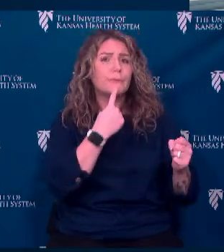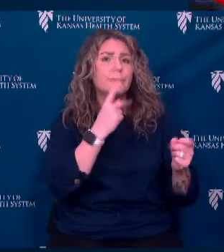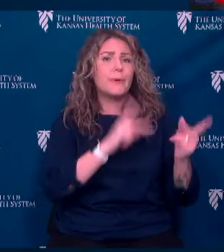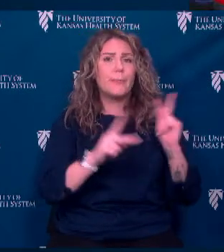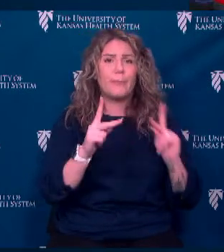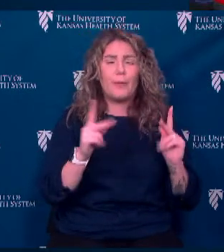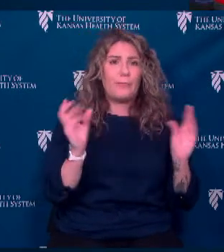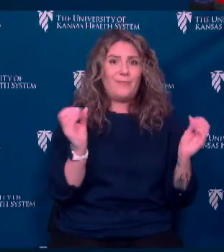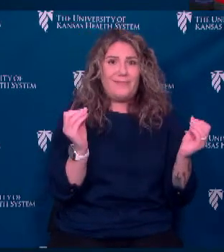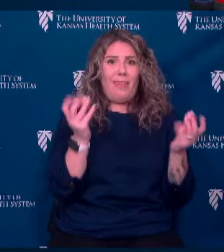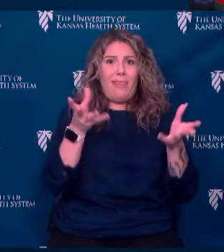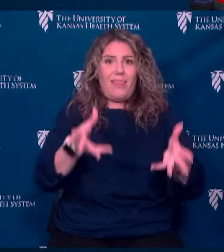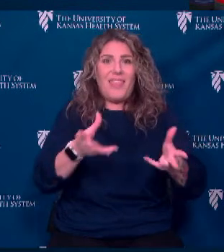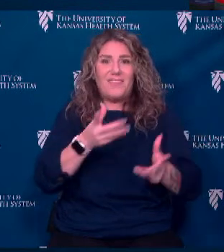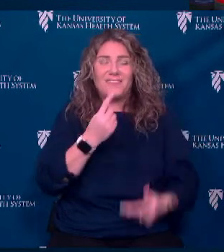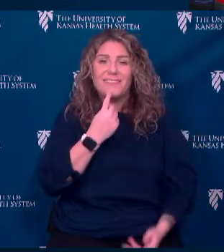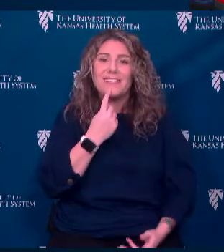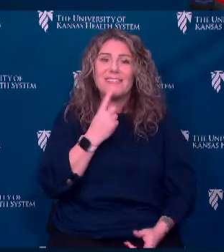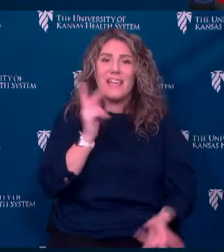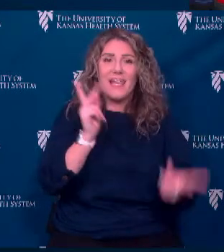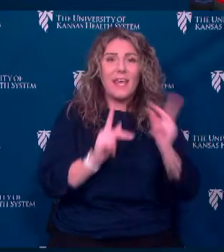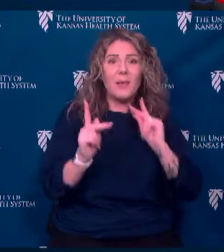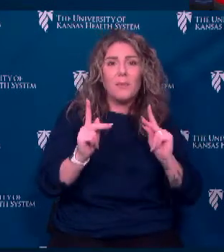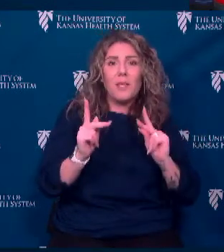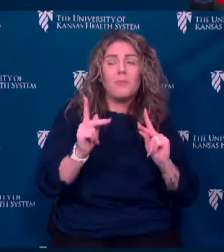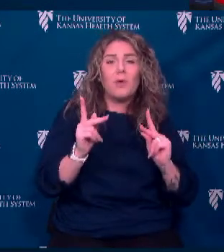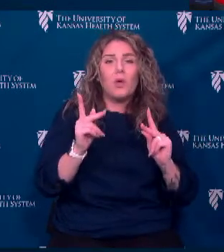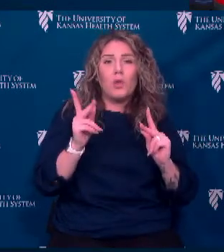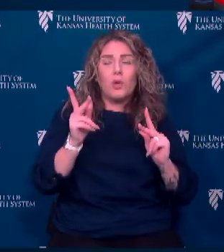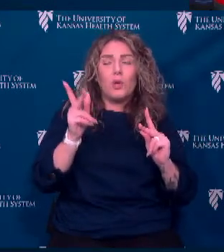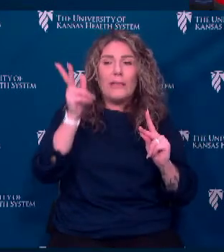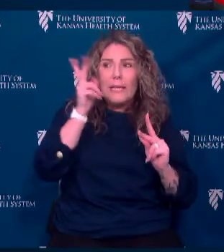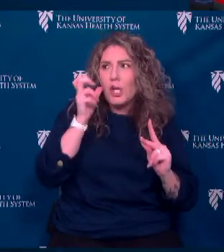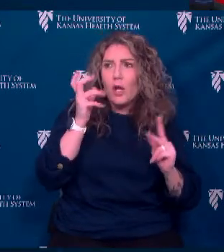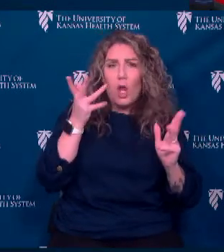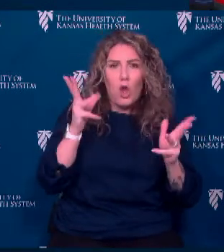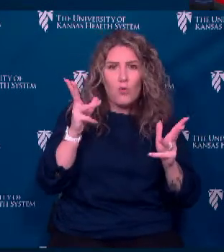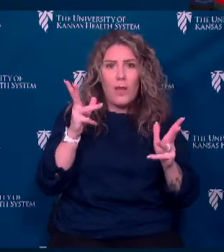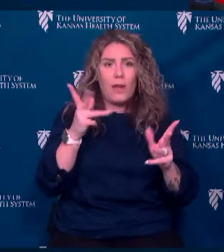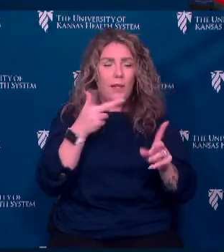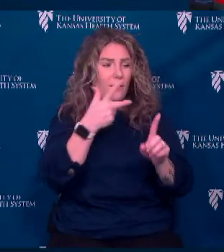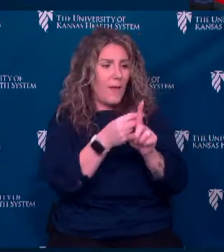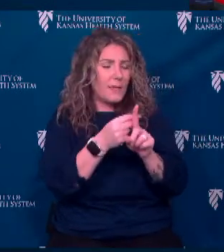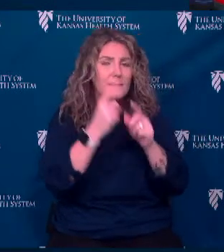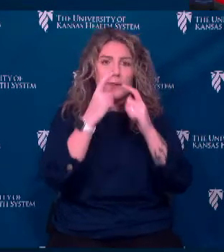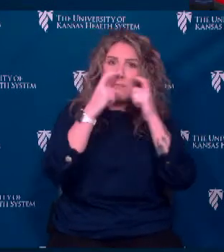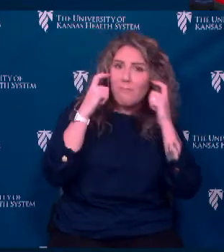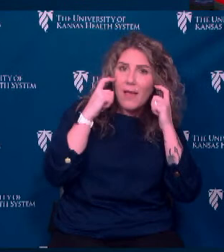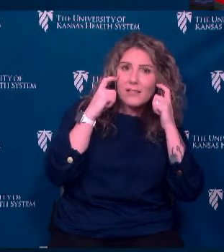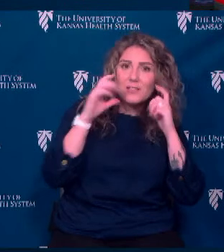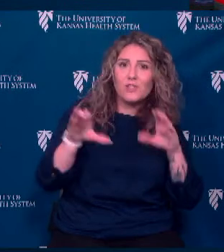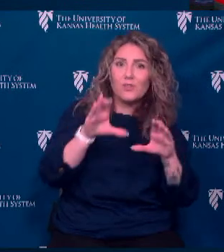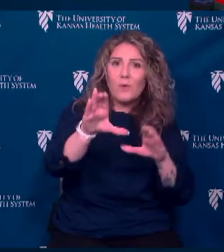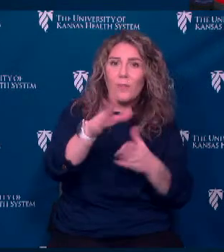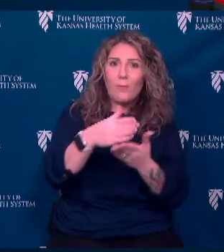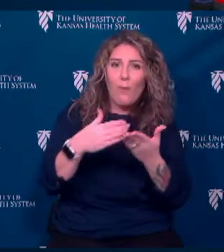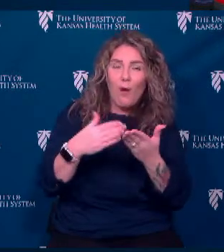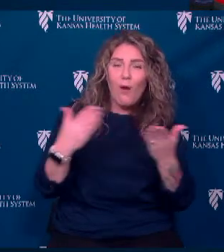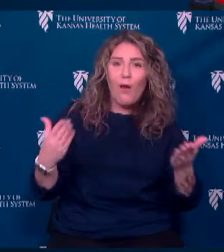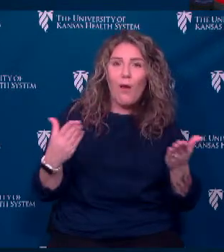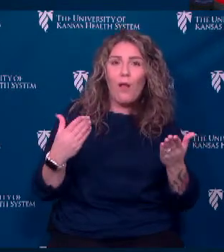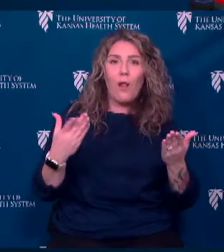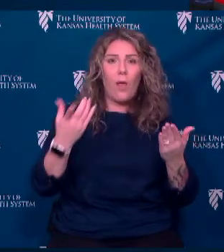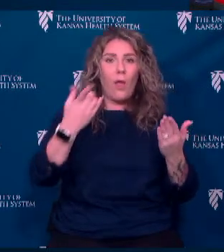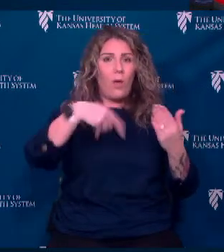left to say. The people that were going to hear it have already heard it. They've gotten vaccinated. They're wearing masks. They're doing their part. And